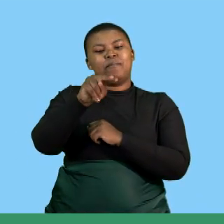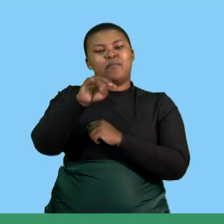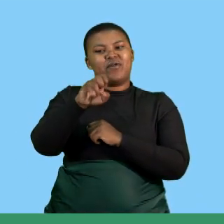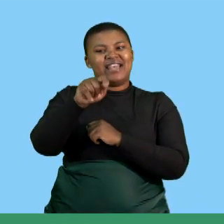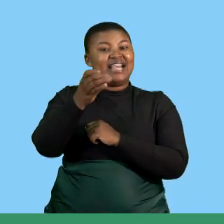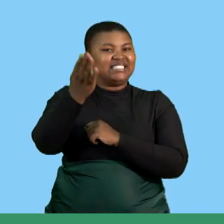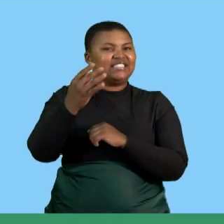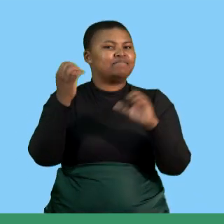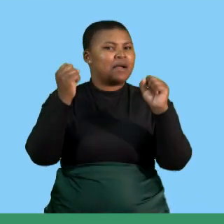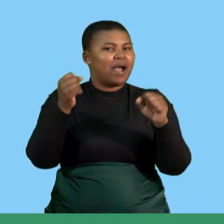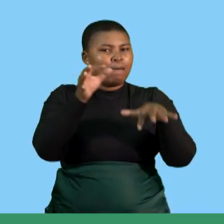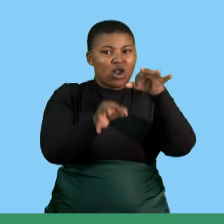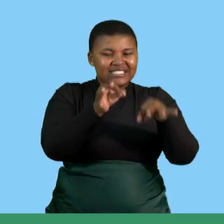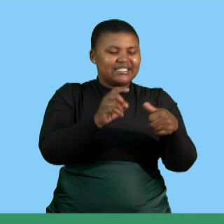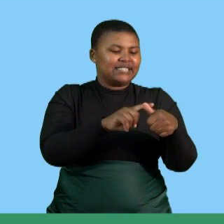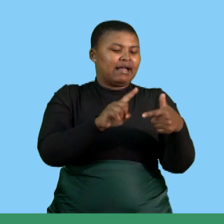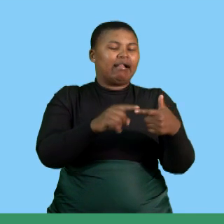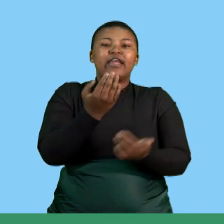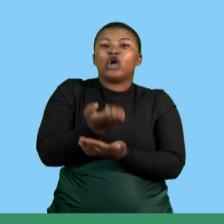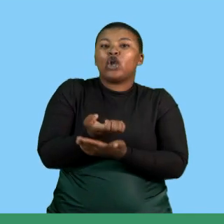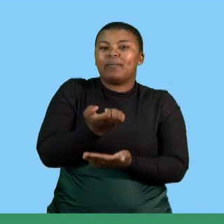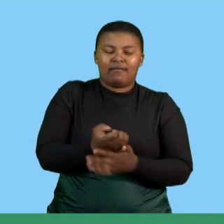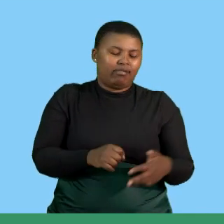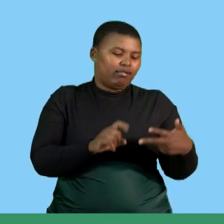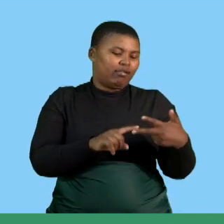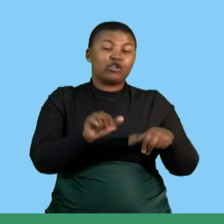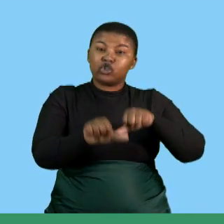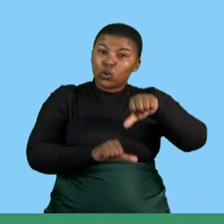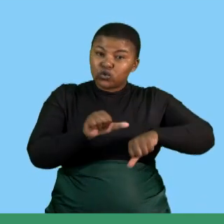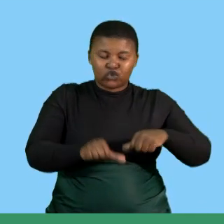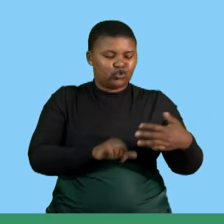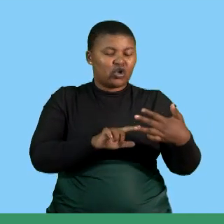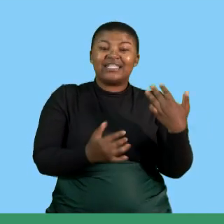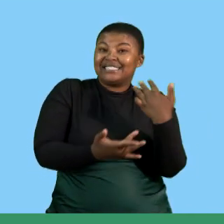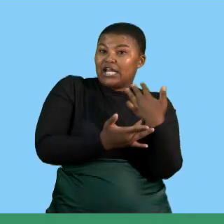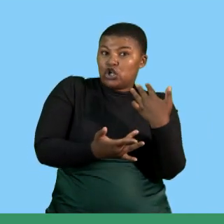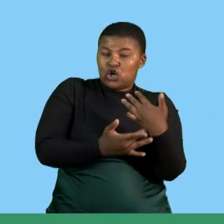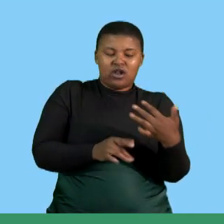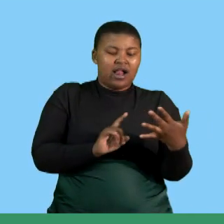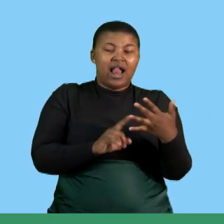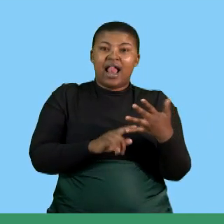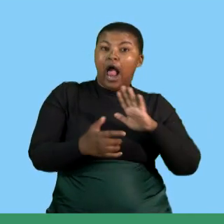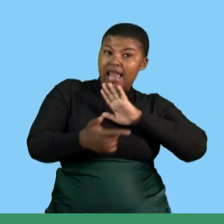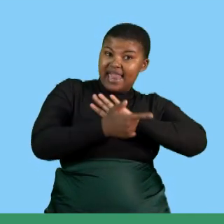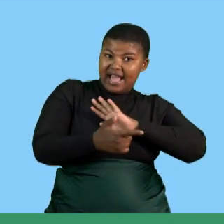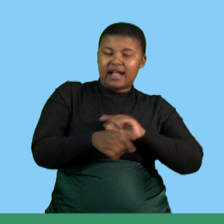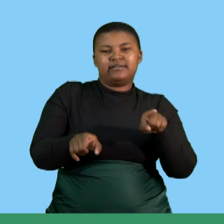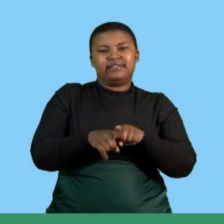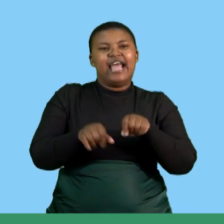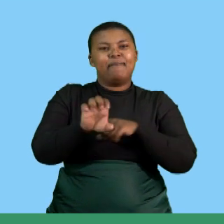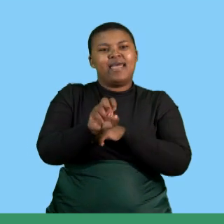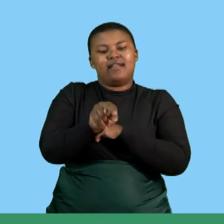political, economical, social, technological, legal, and environmental